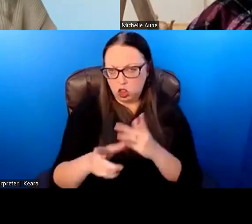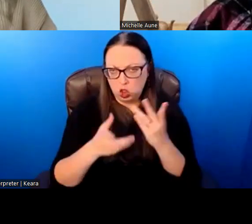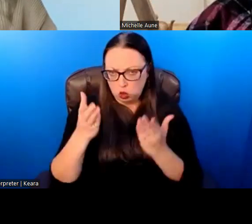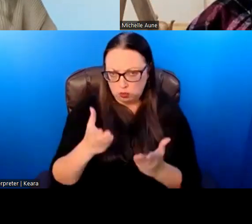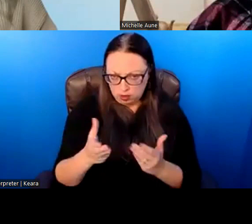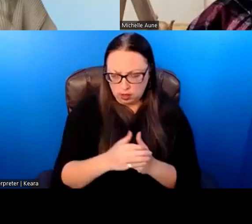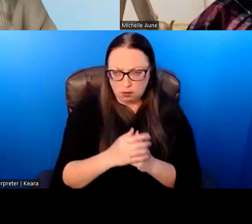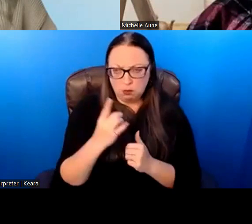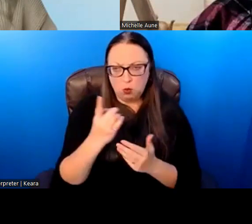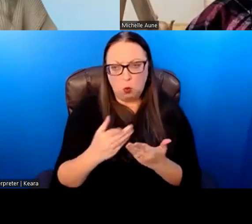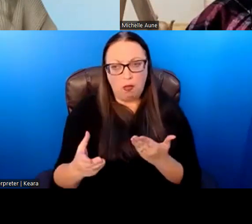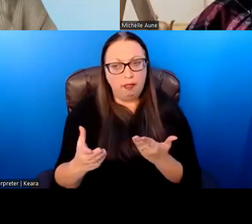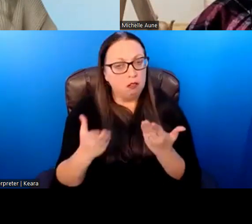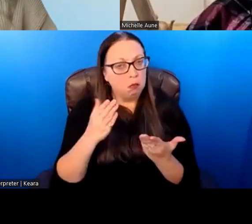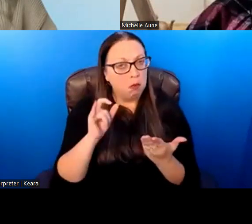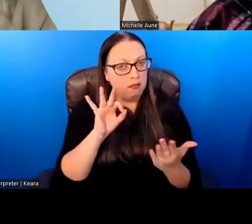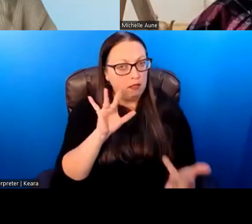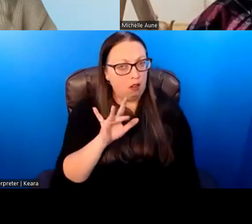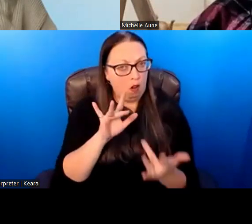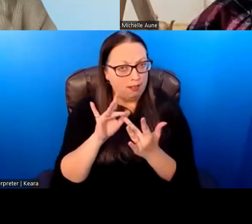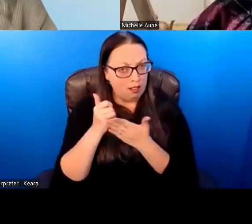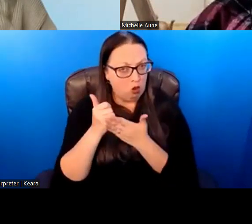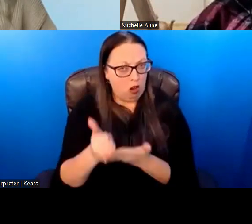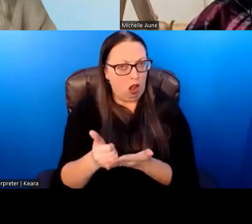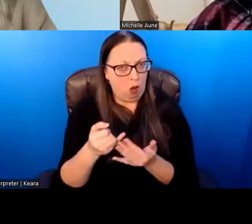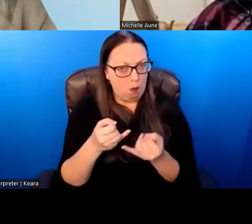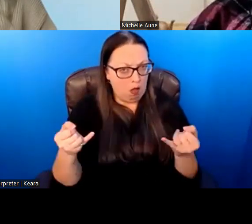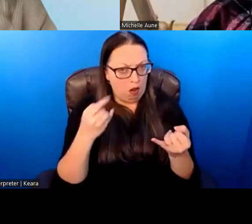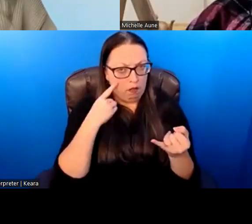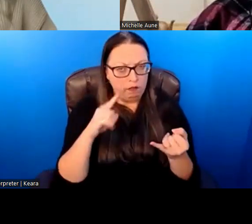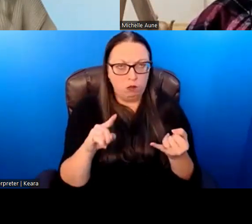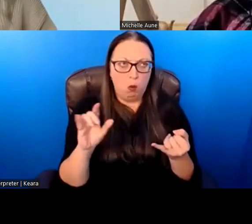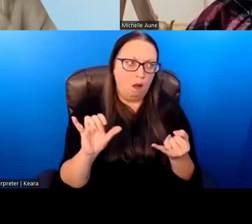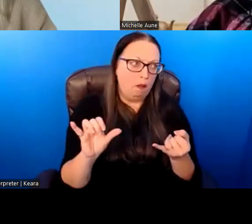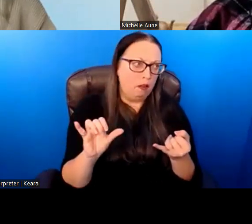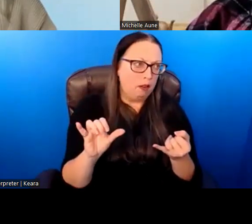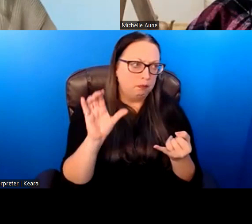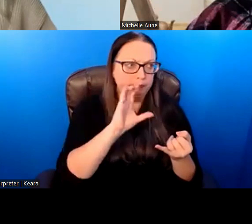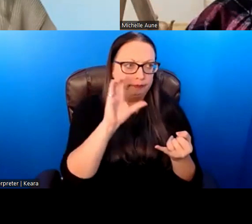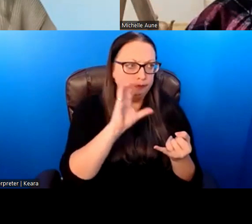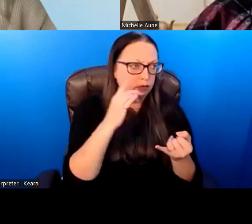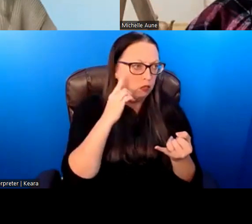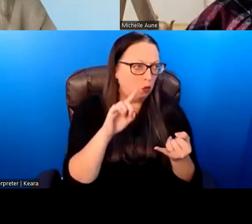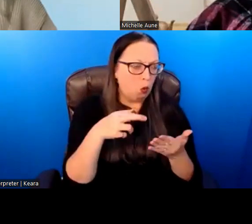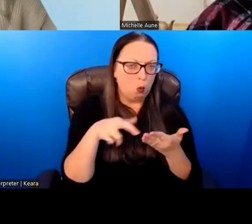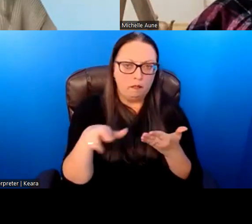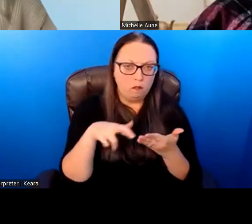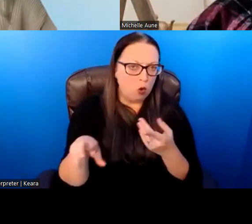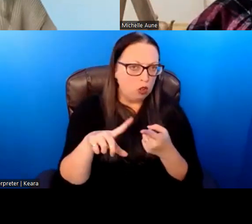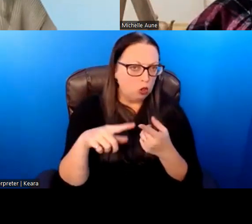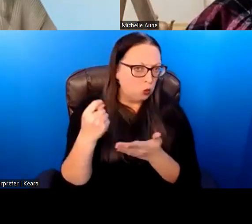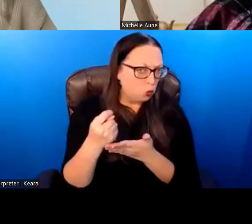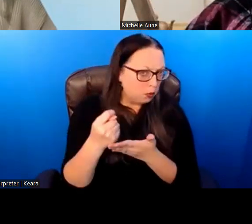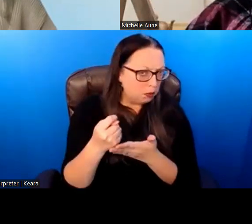things that, perhaps if someone reaches out to our helpline, for example, and is looking for referrals to treatment